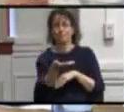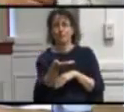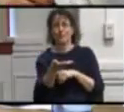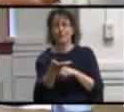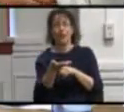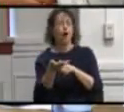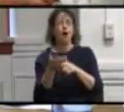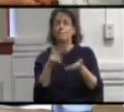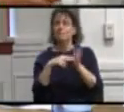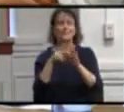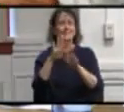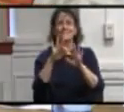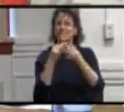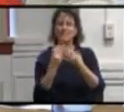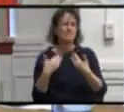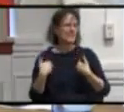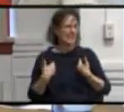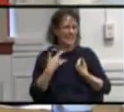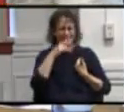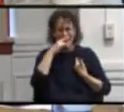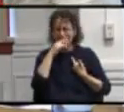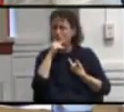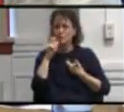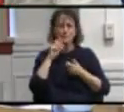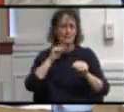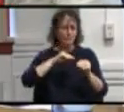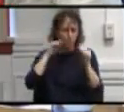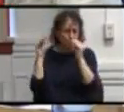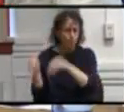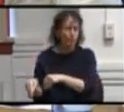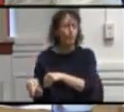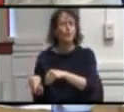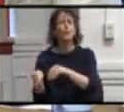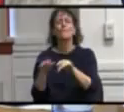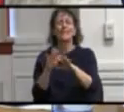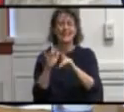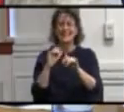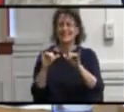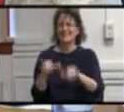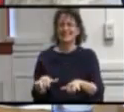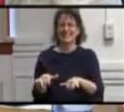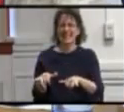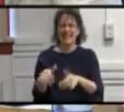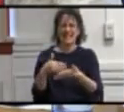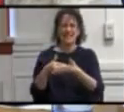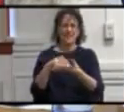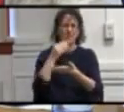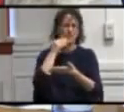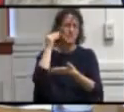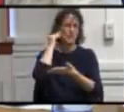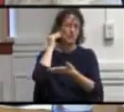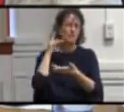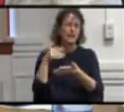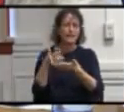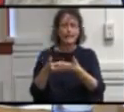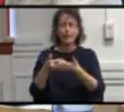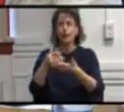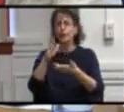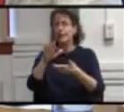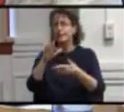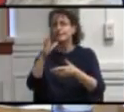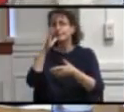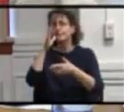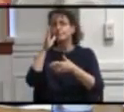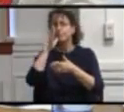move his young family here to Brattleboro and uproot him and his family from the extended family in his hometown. And